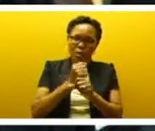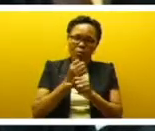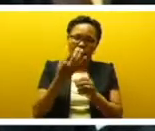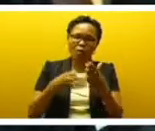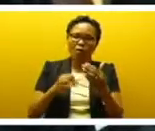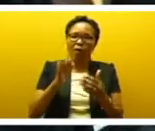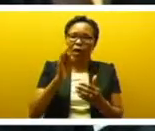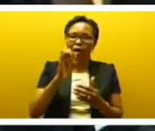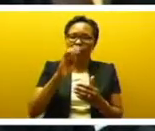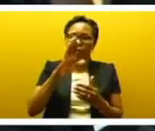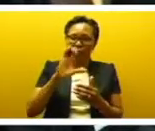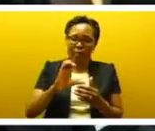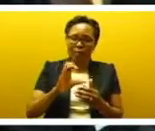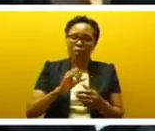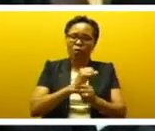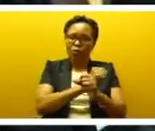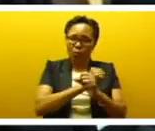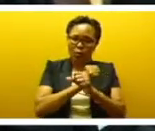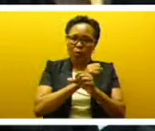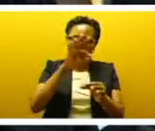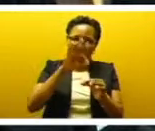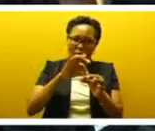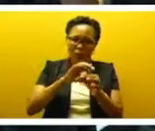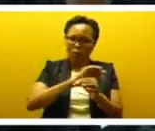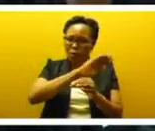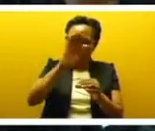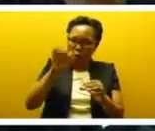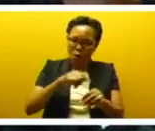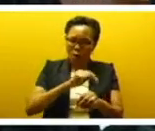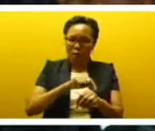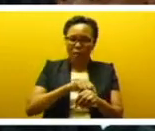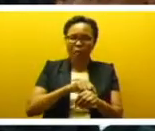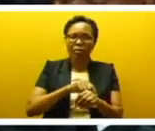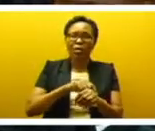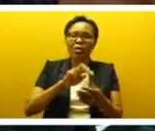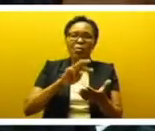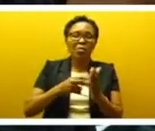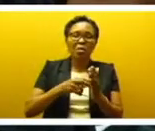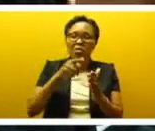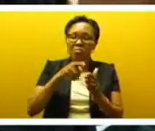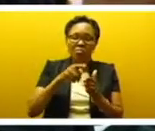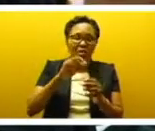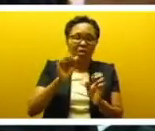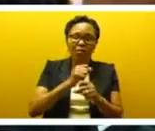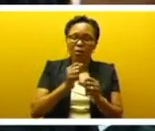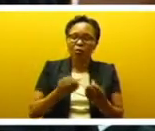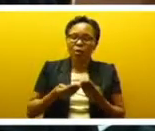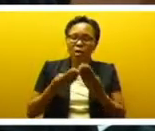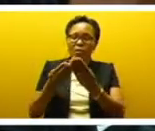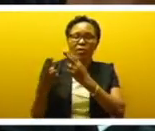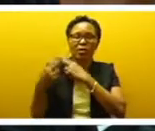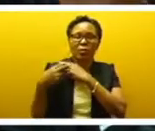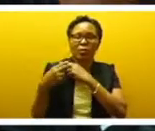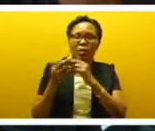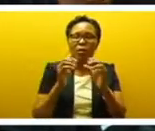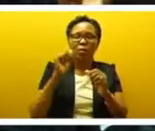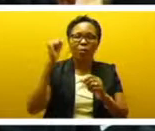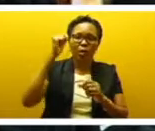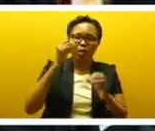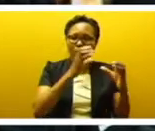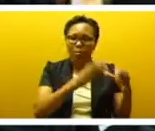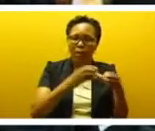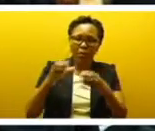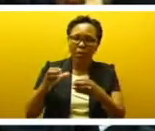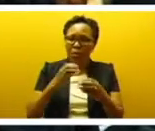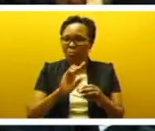at all times in every place, and that it cannot pass the buck to parties when wrongs